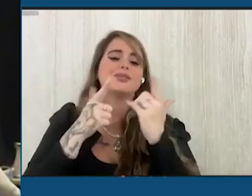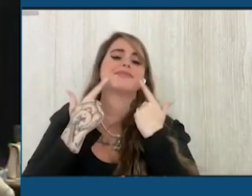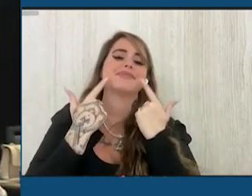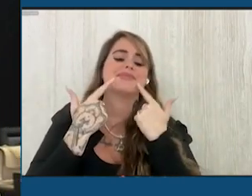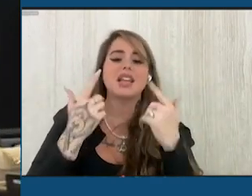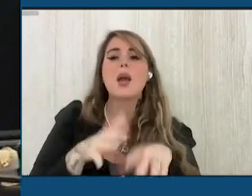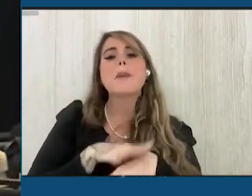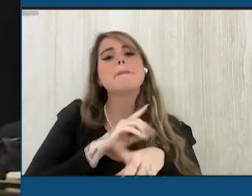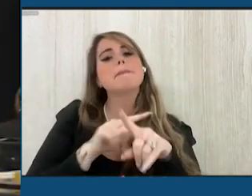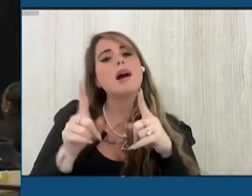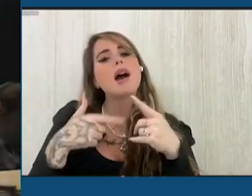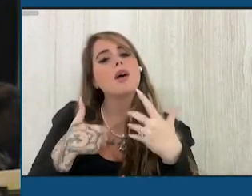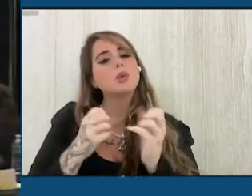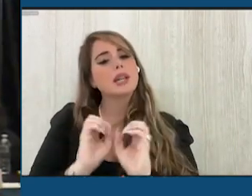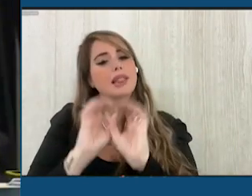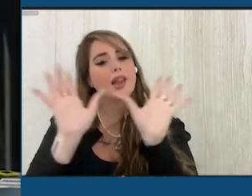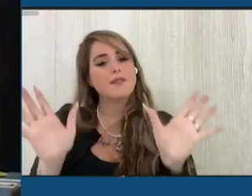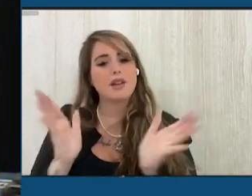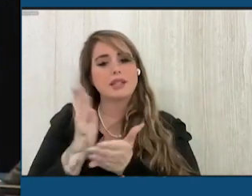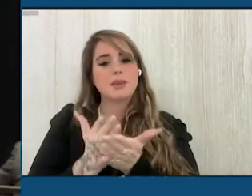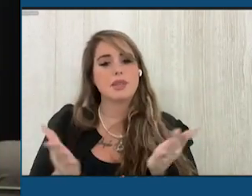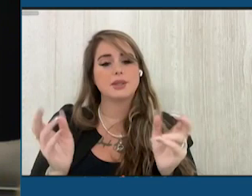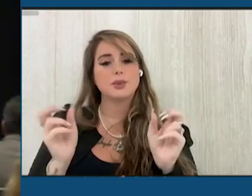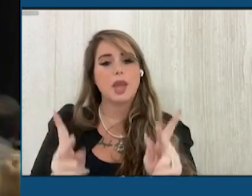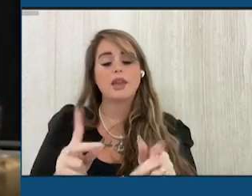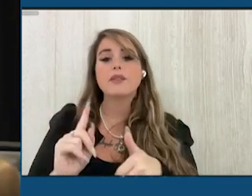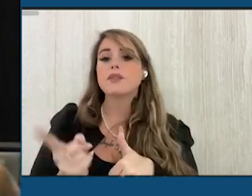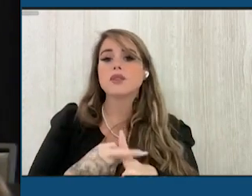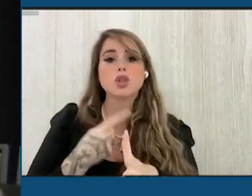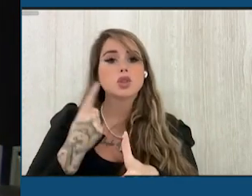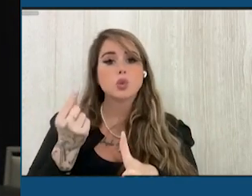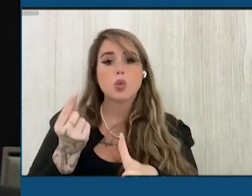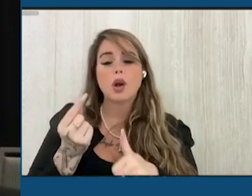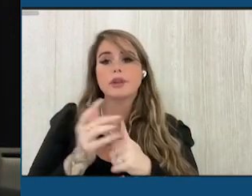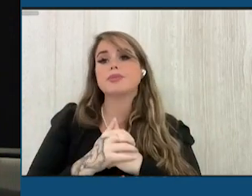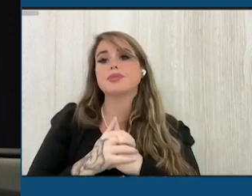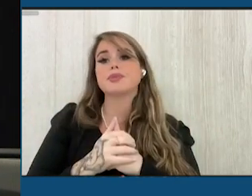want to clarify some things, please. The first is that